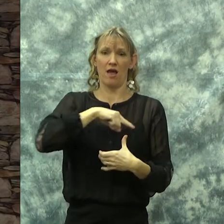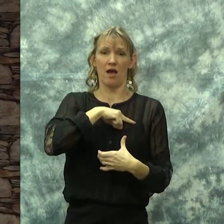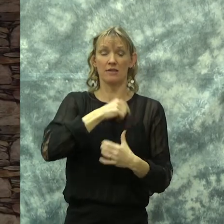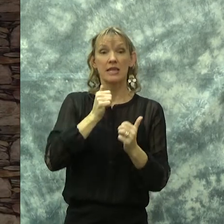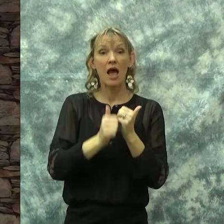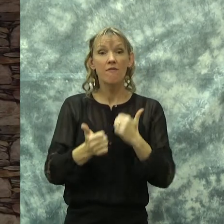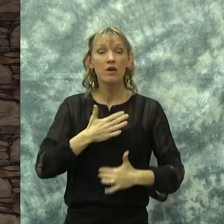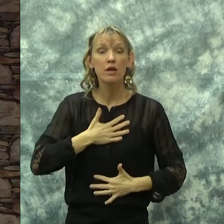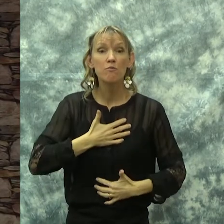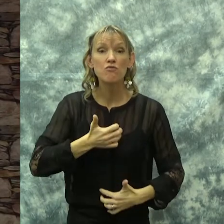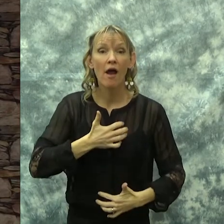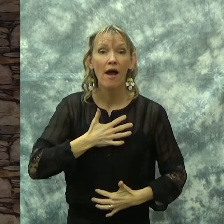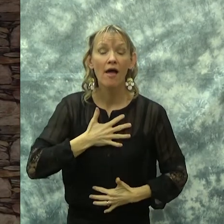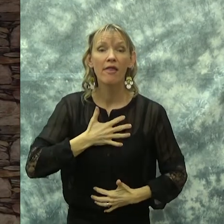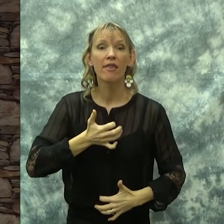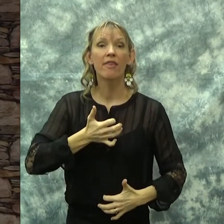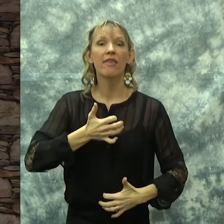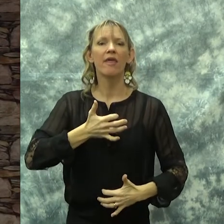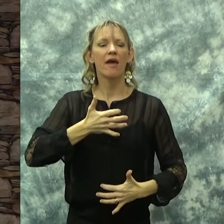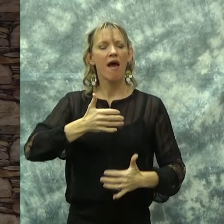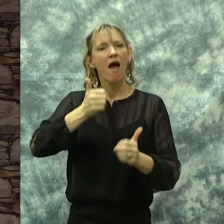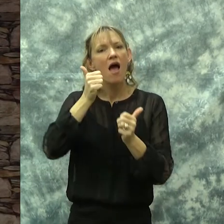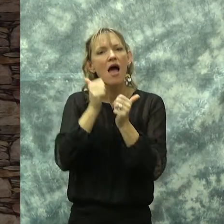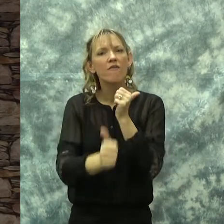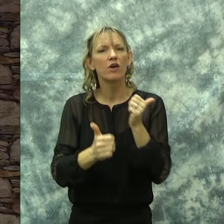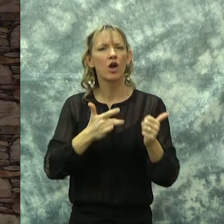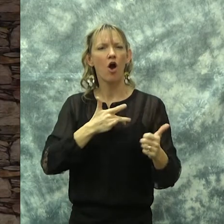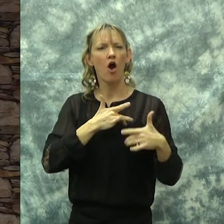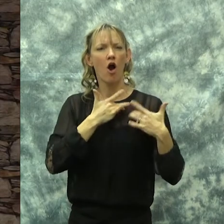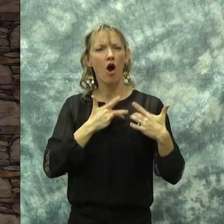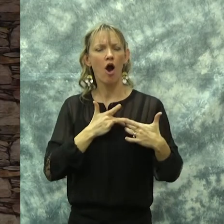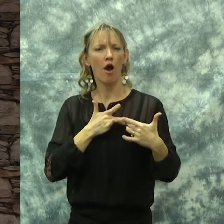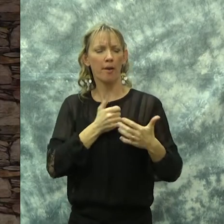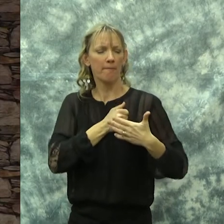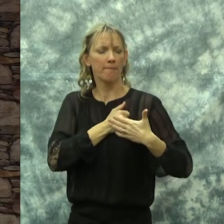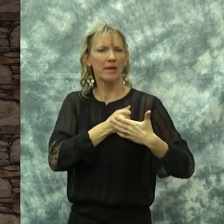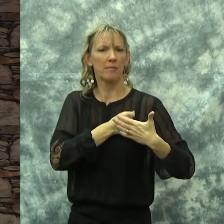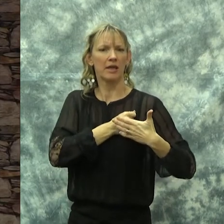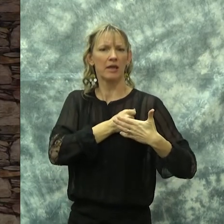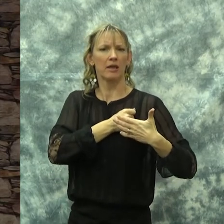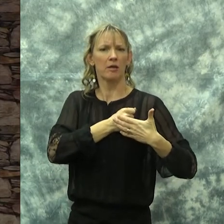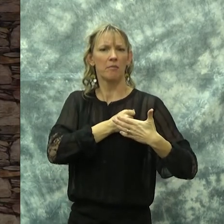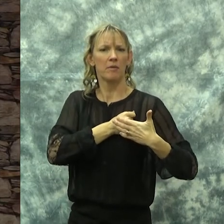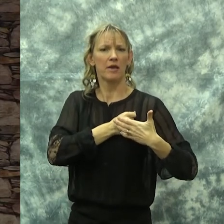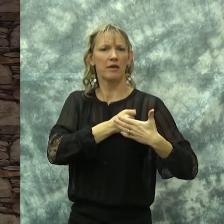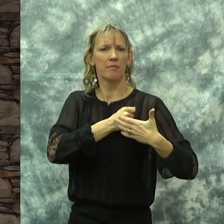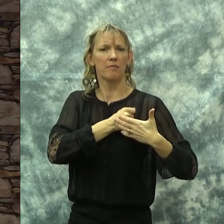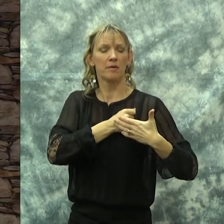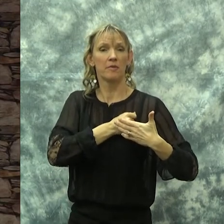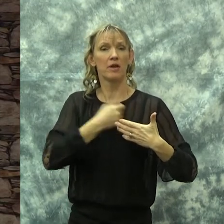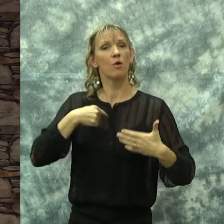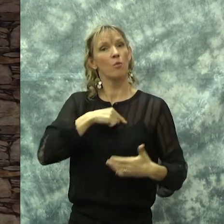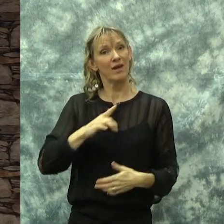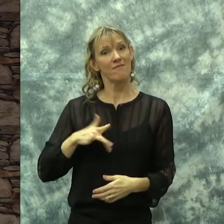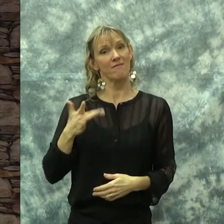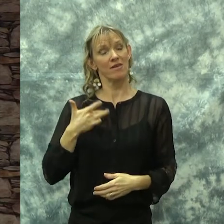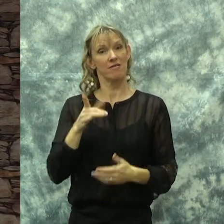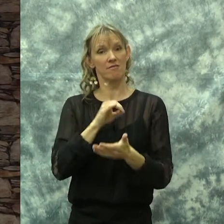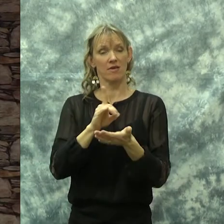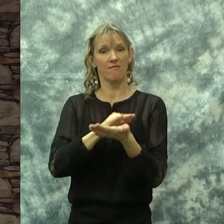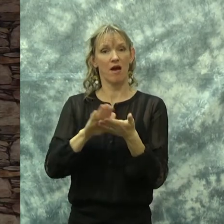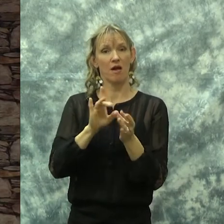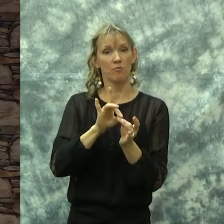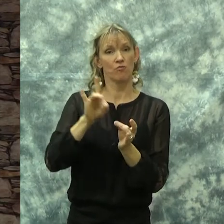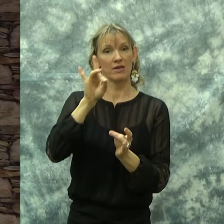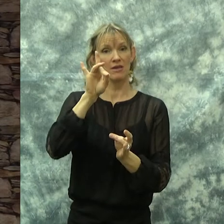every breath, and with every heartbeat, we feel that divine